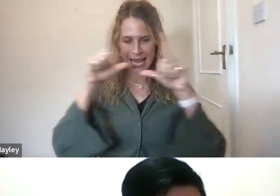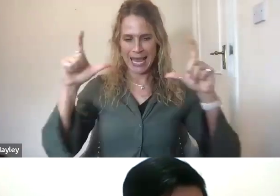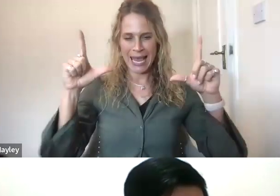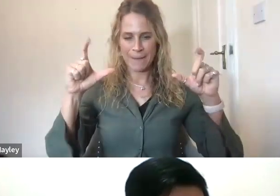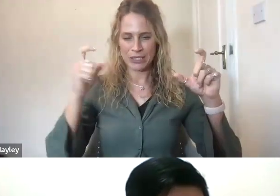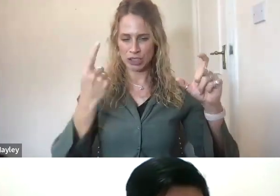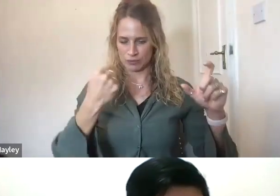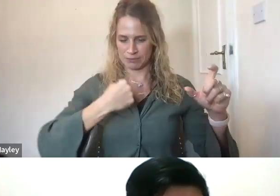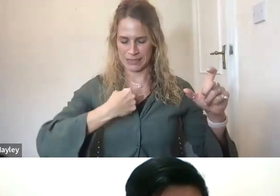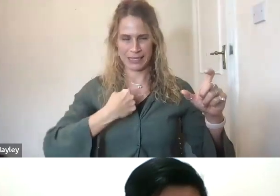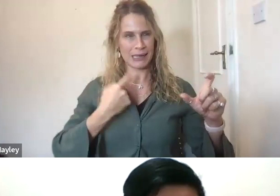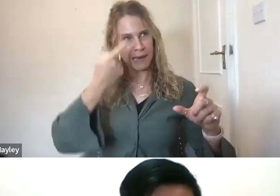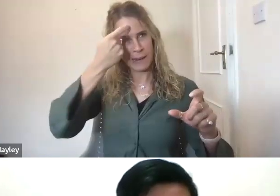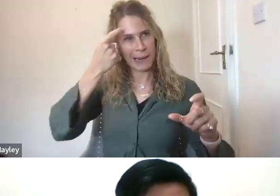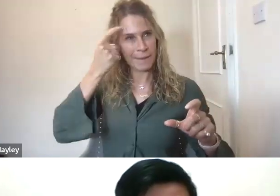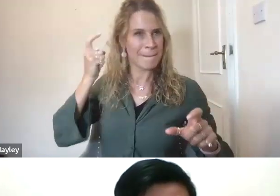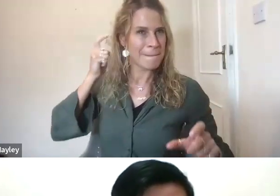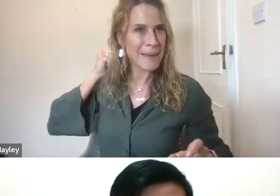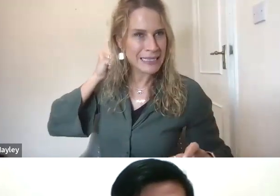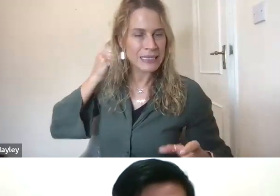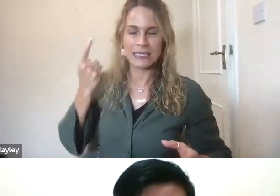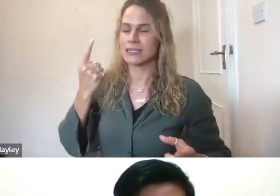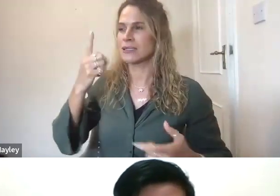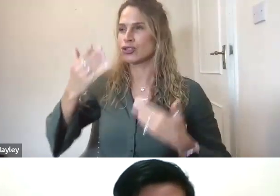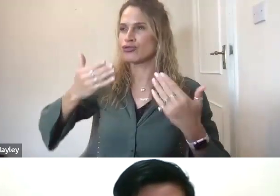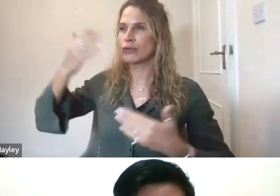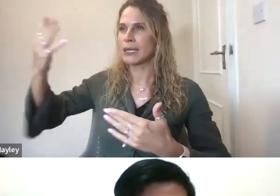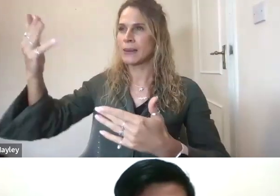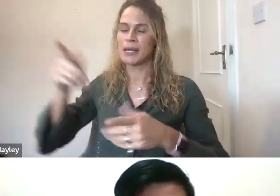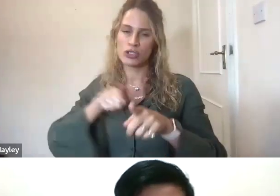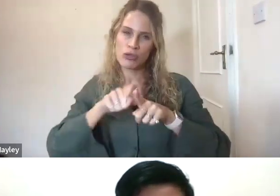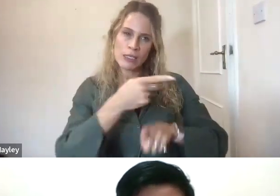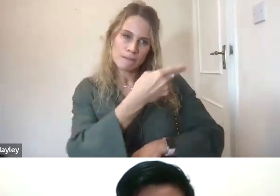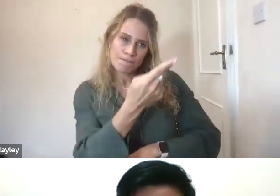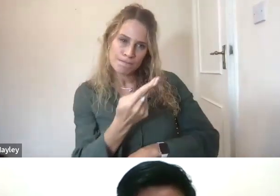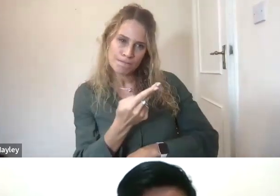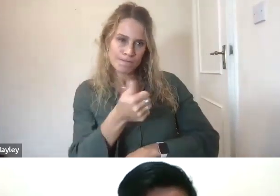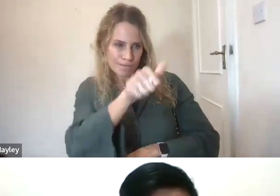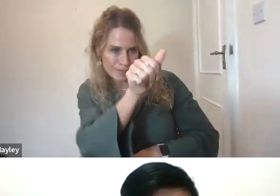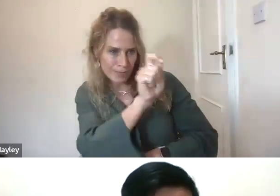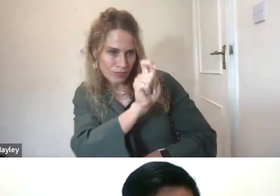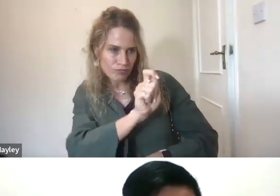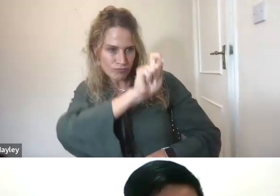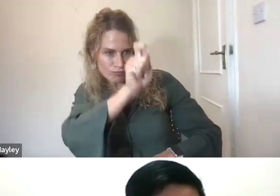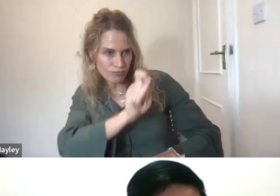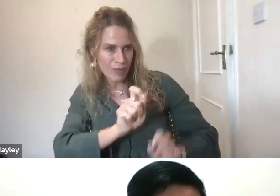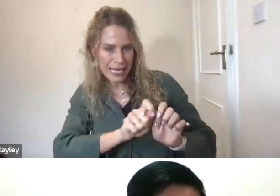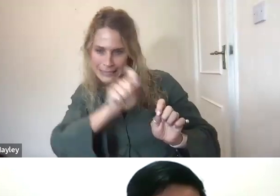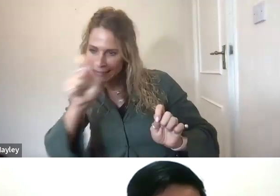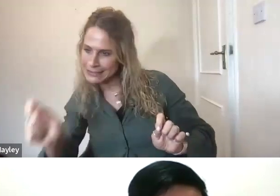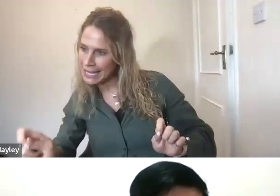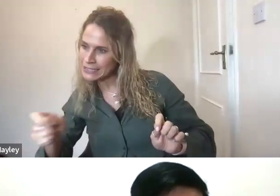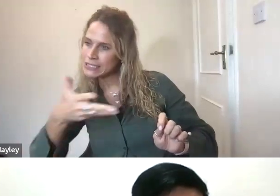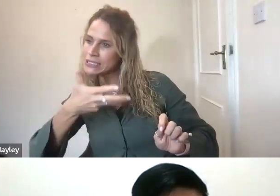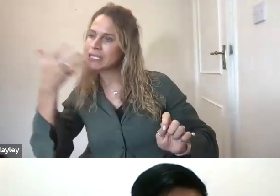mine. I try to put together a figure by extending the lines in the summer and